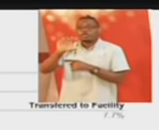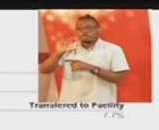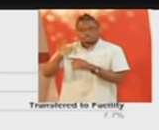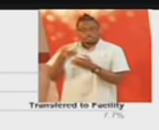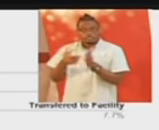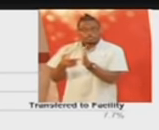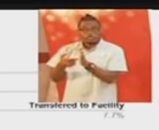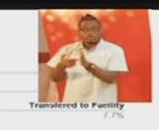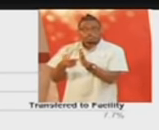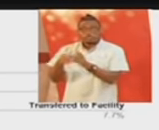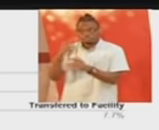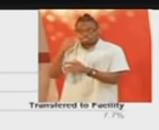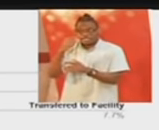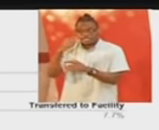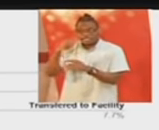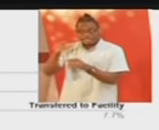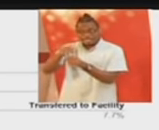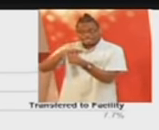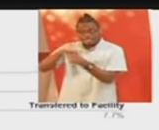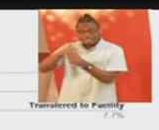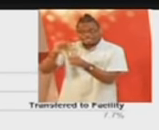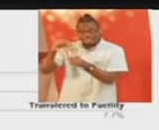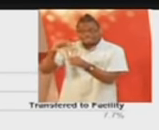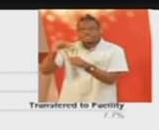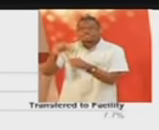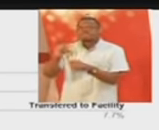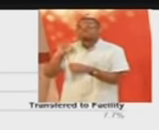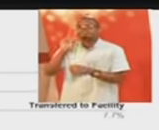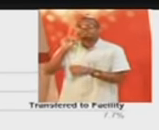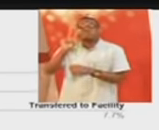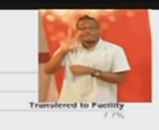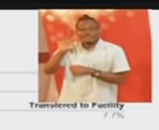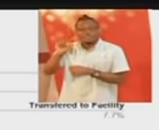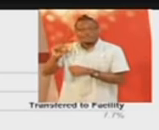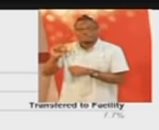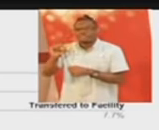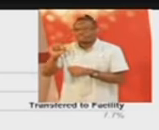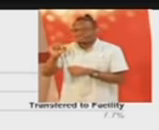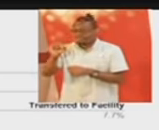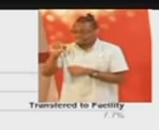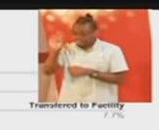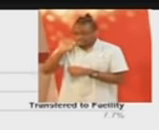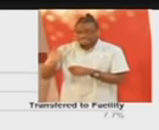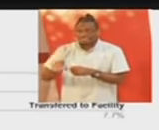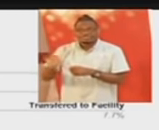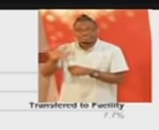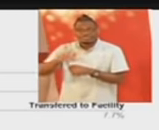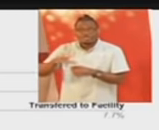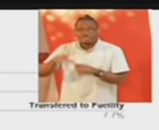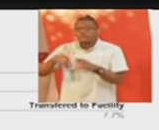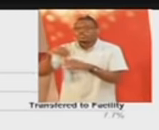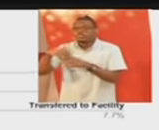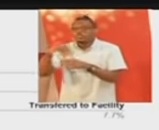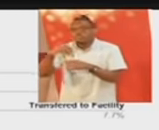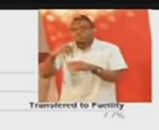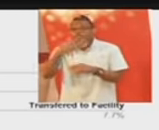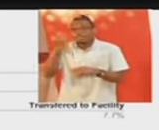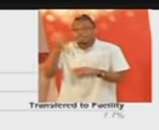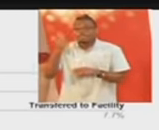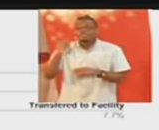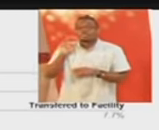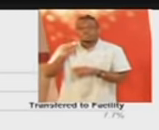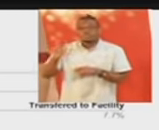We see new cases representing 3.5% of their grouping. Discharges 2.2%, transferred to